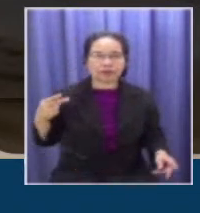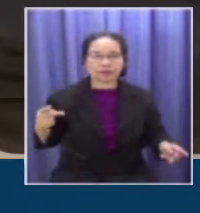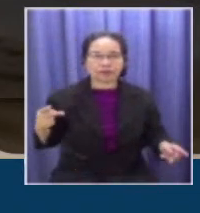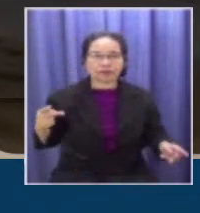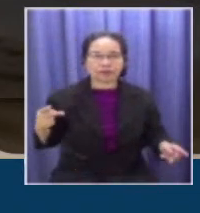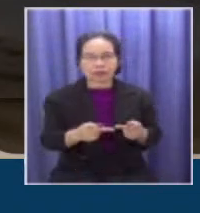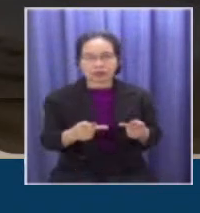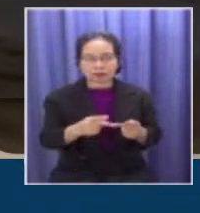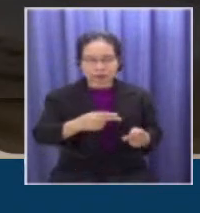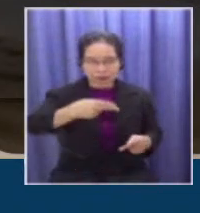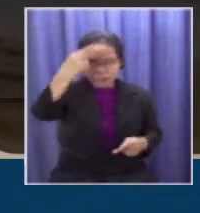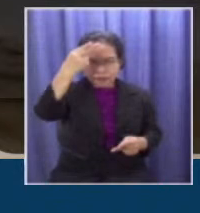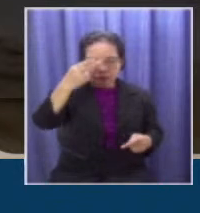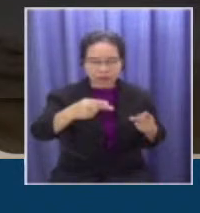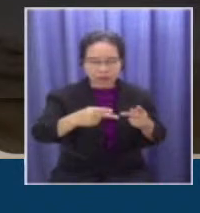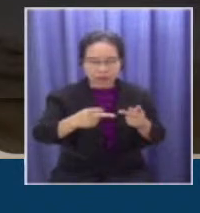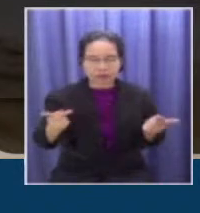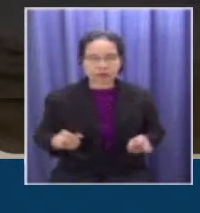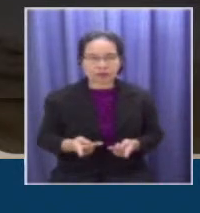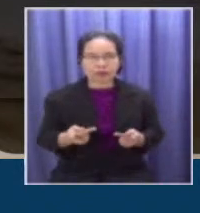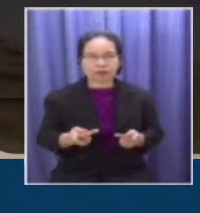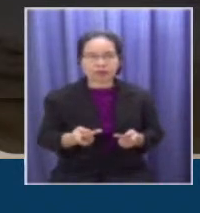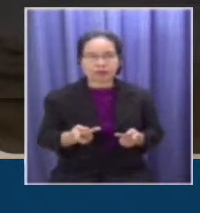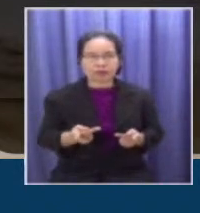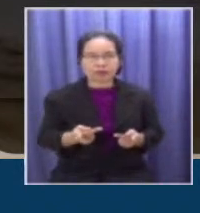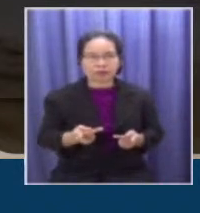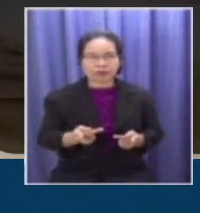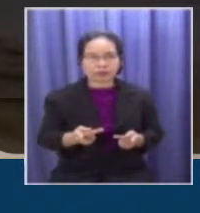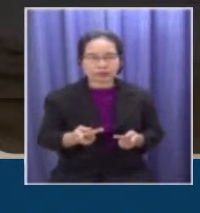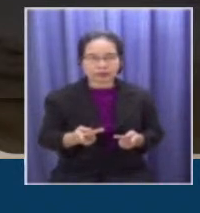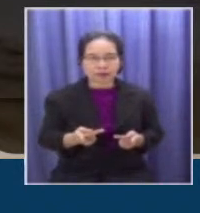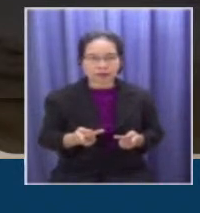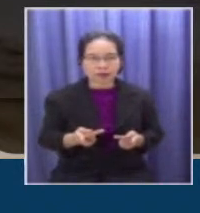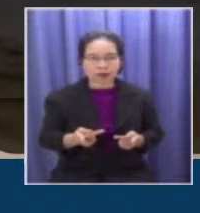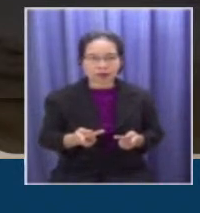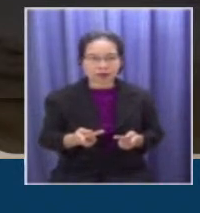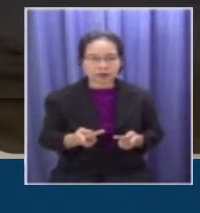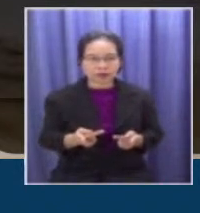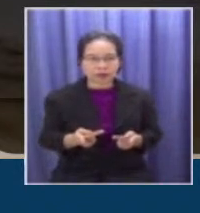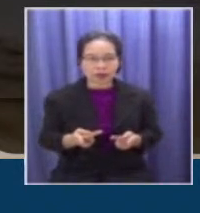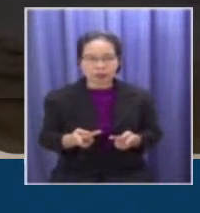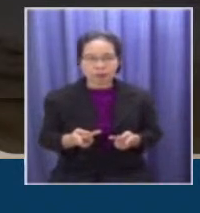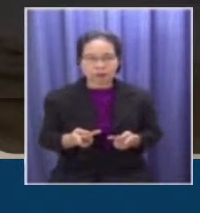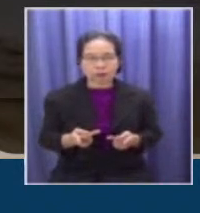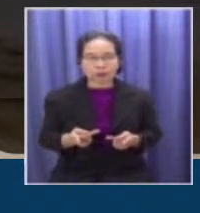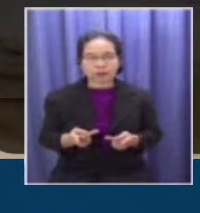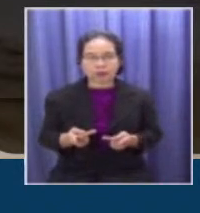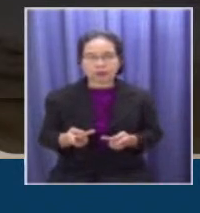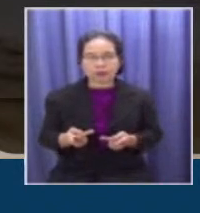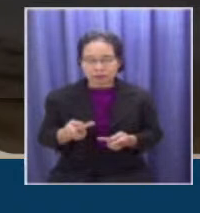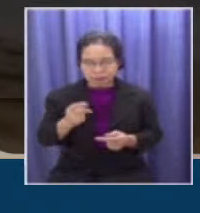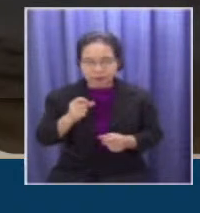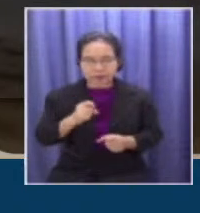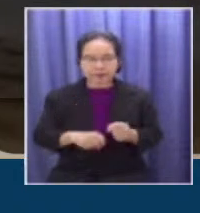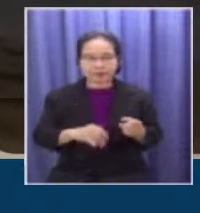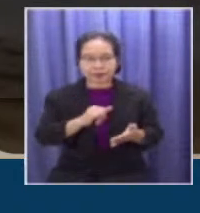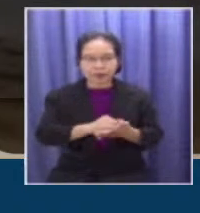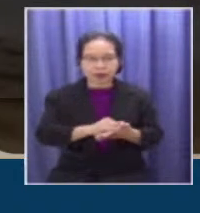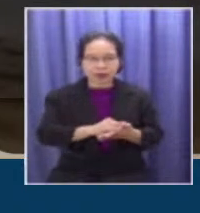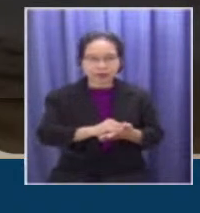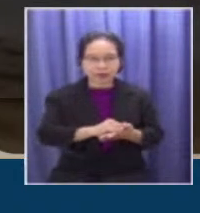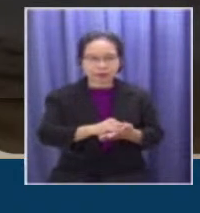mbom yɛne mpeninie ne tumidie ne wiase sum watumfoɔ ne ahomane a ɛwɔ soro hɔnom. Twerɛ Kronkron